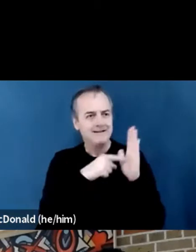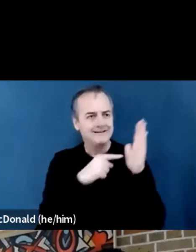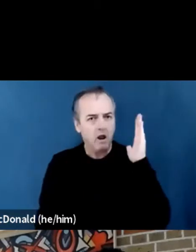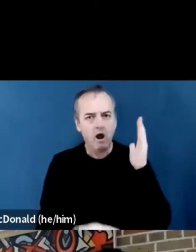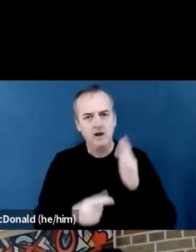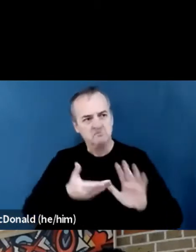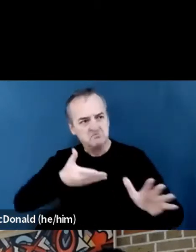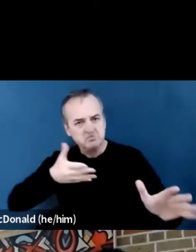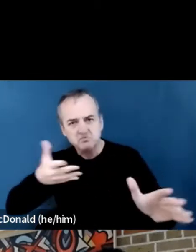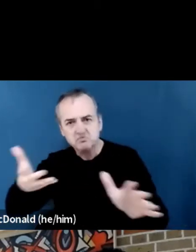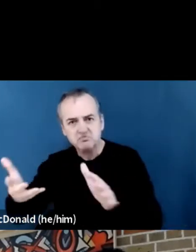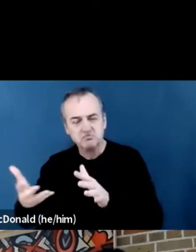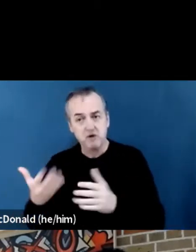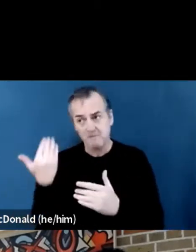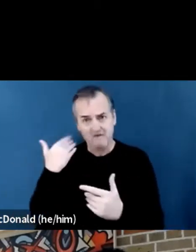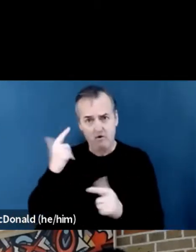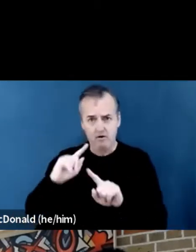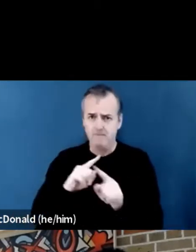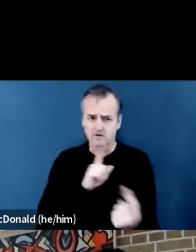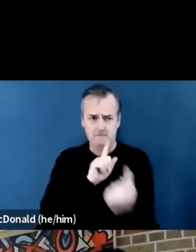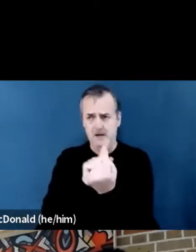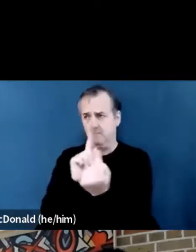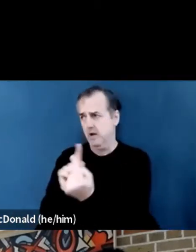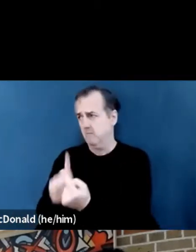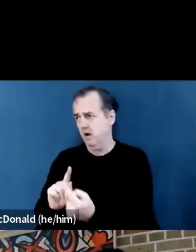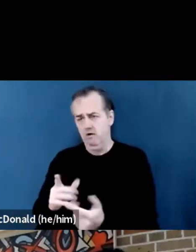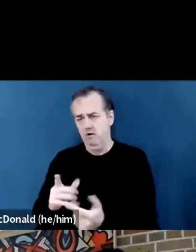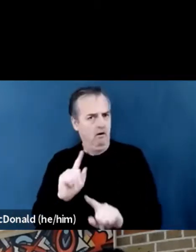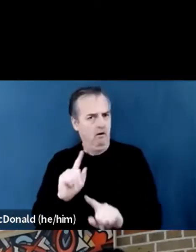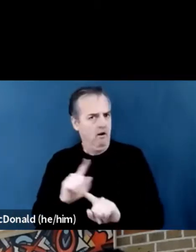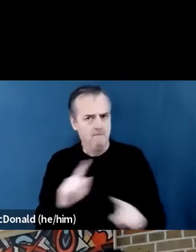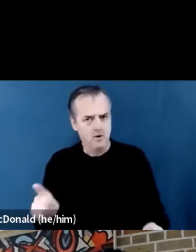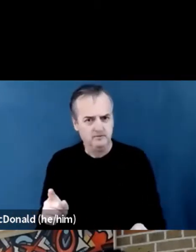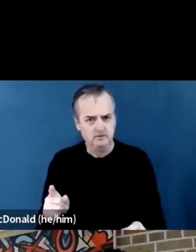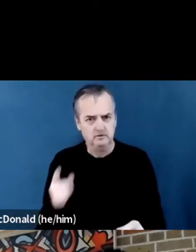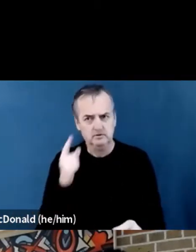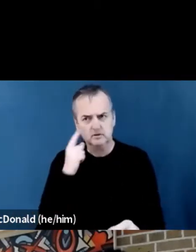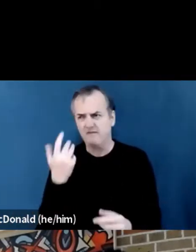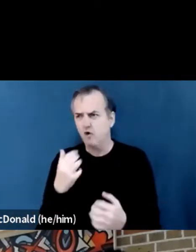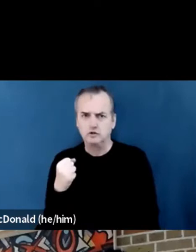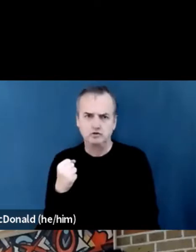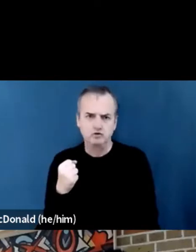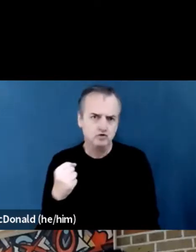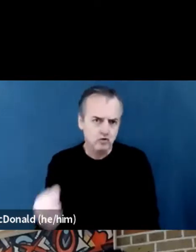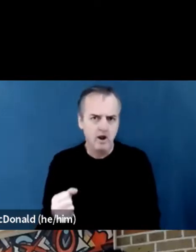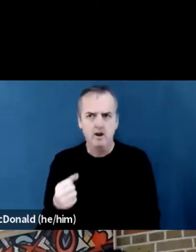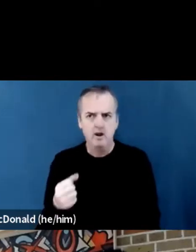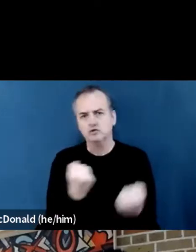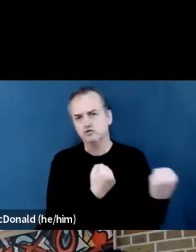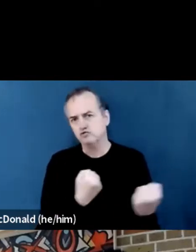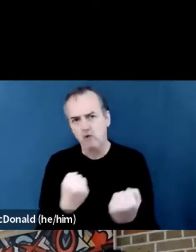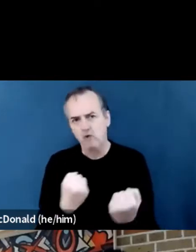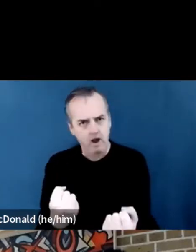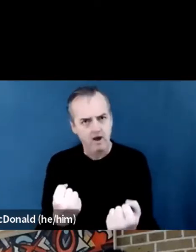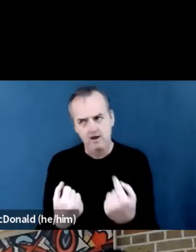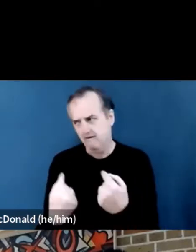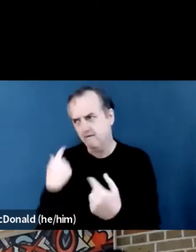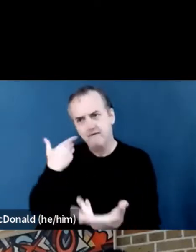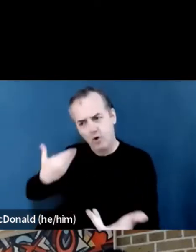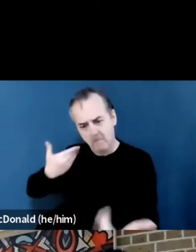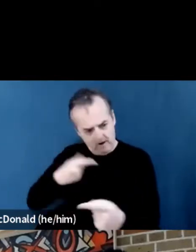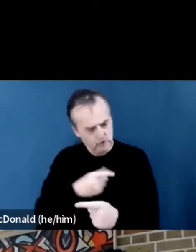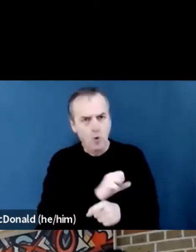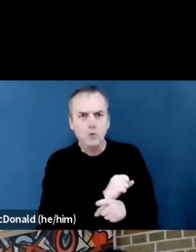wasn't feasible without, you know, people having to get expensive trains over, or and actually we've